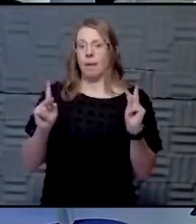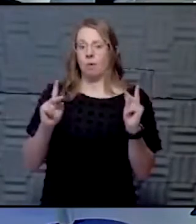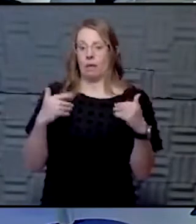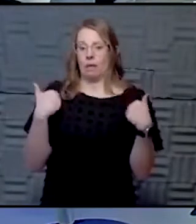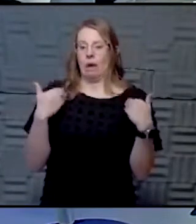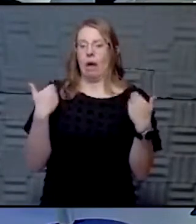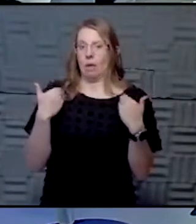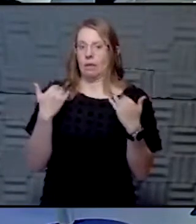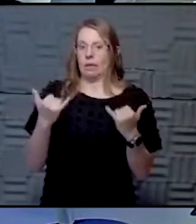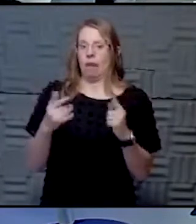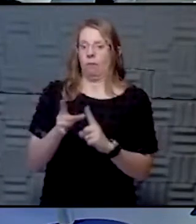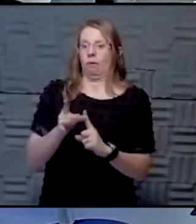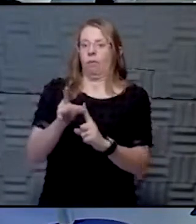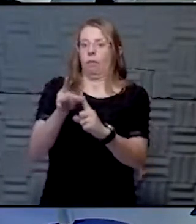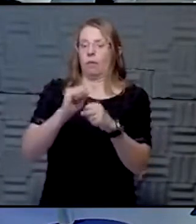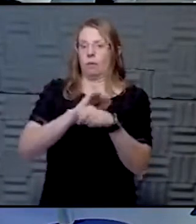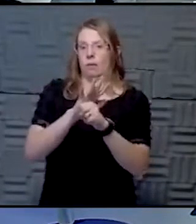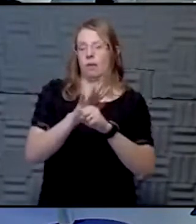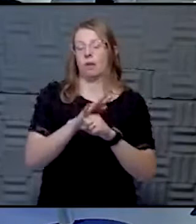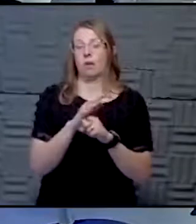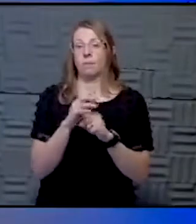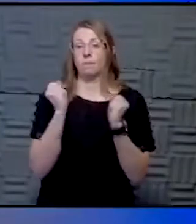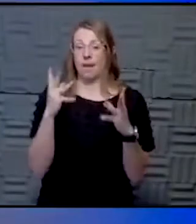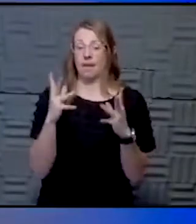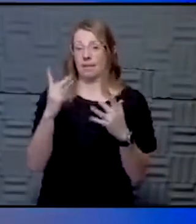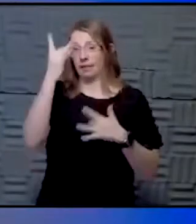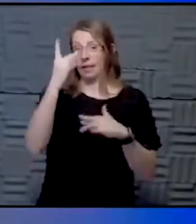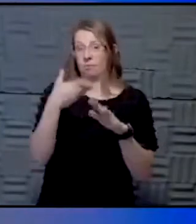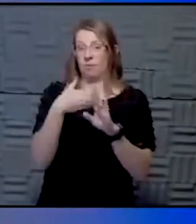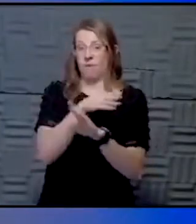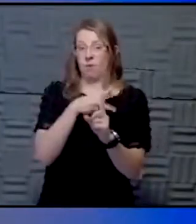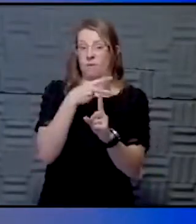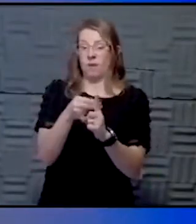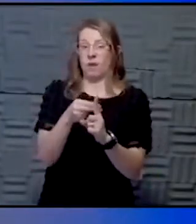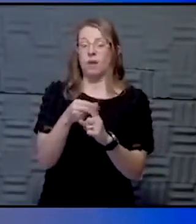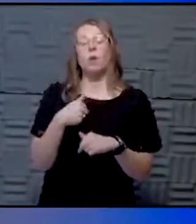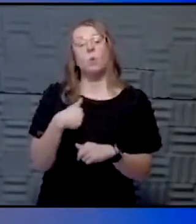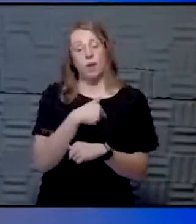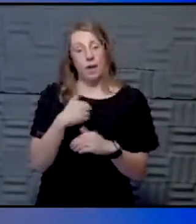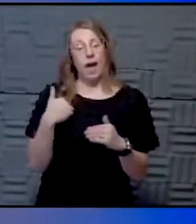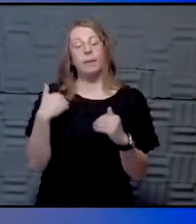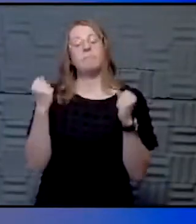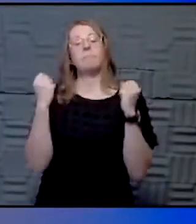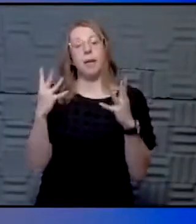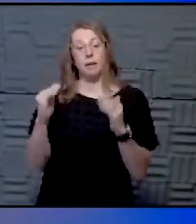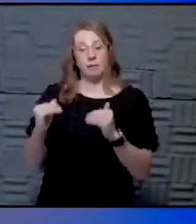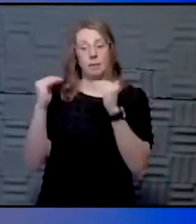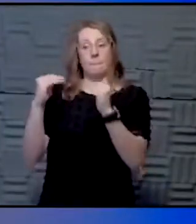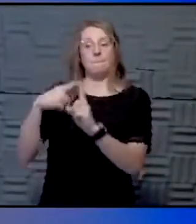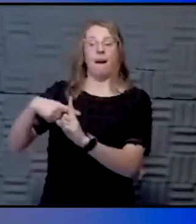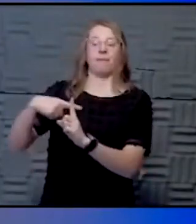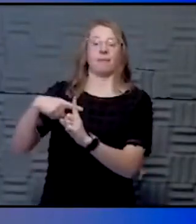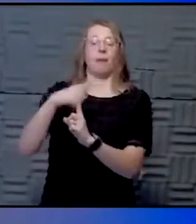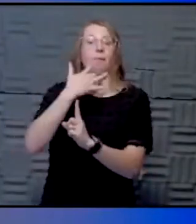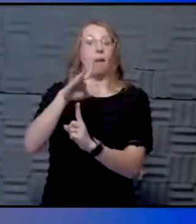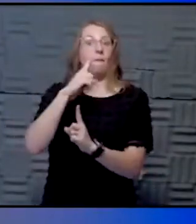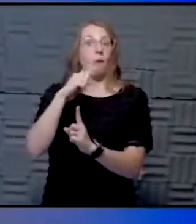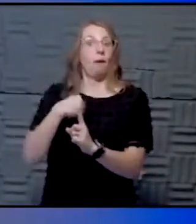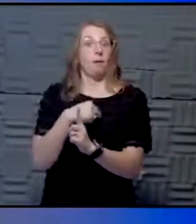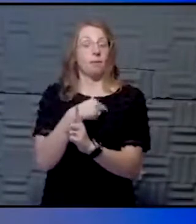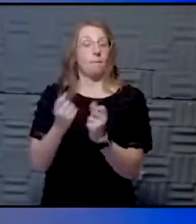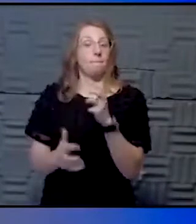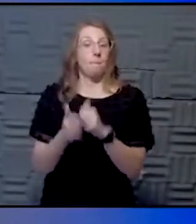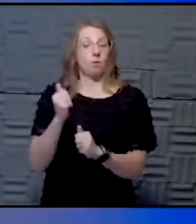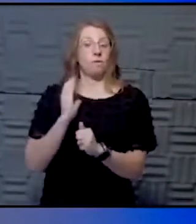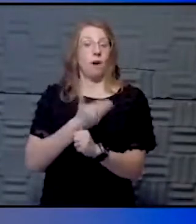with COVID-19 before they were vaccinated? We saw a lot. We had a very high number of people that were positive. Luckily for us, the